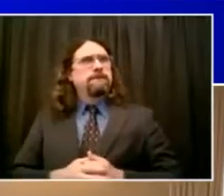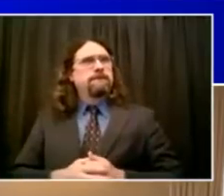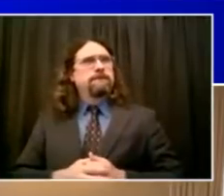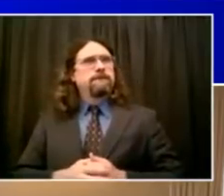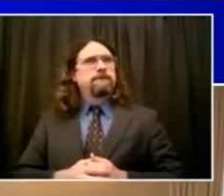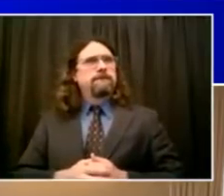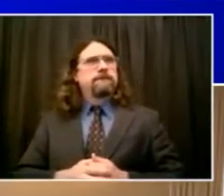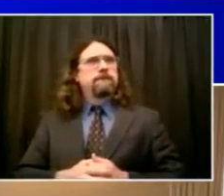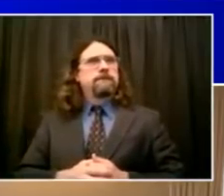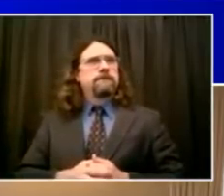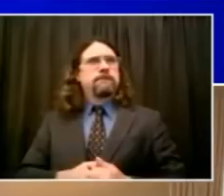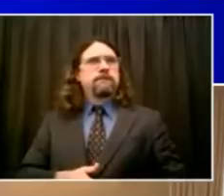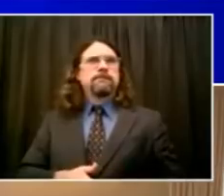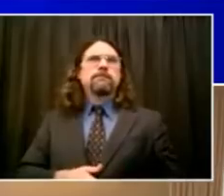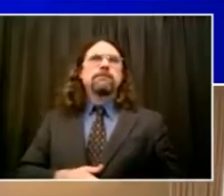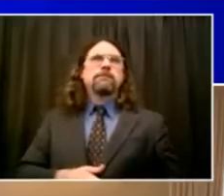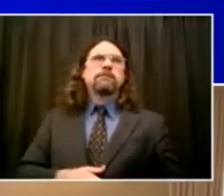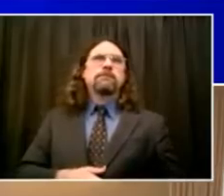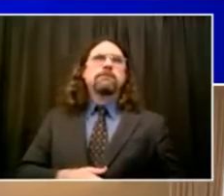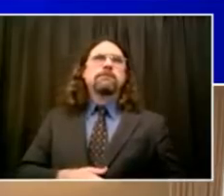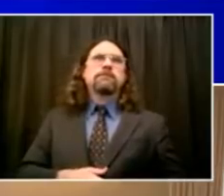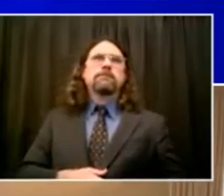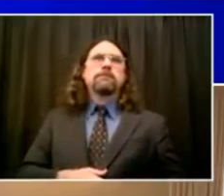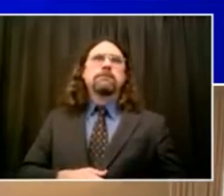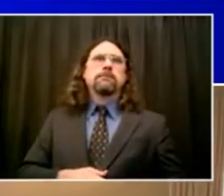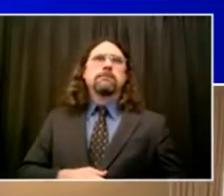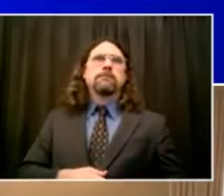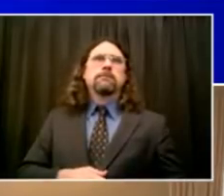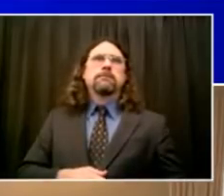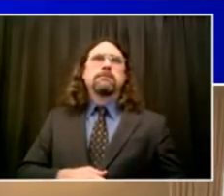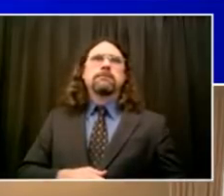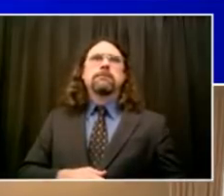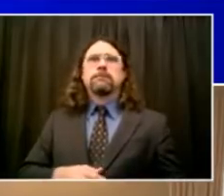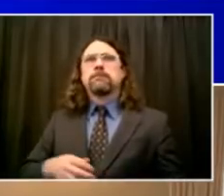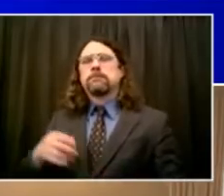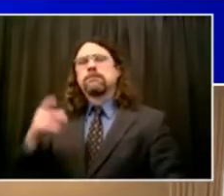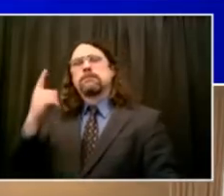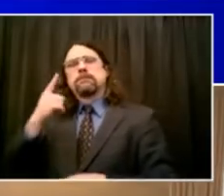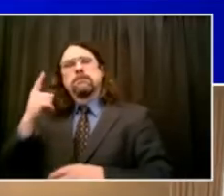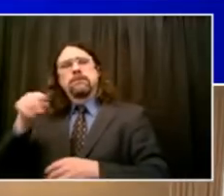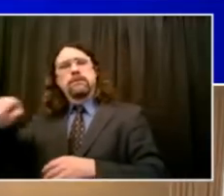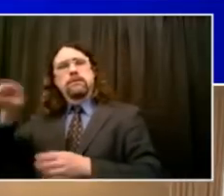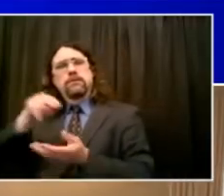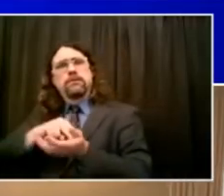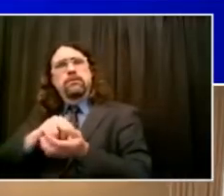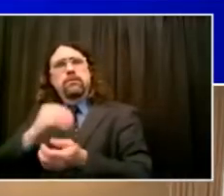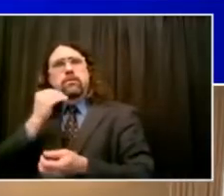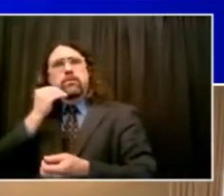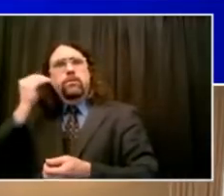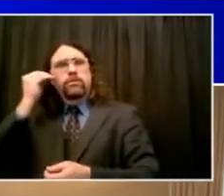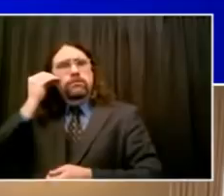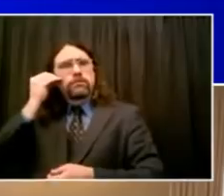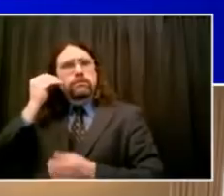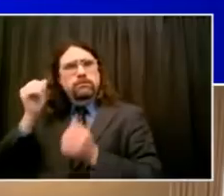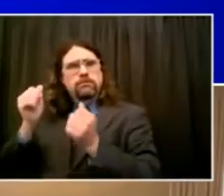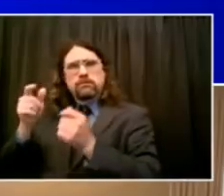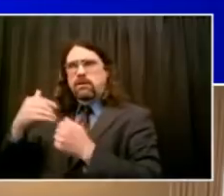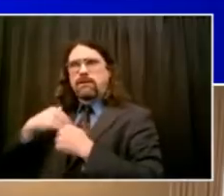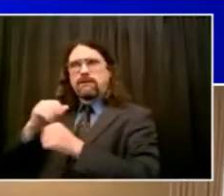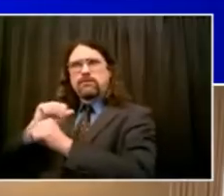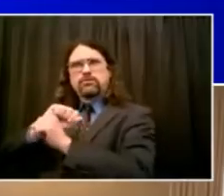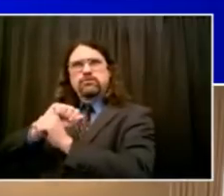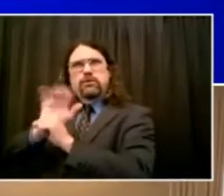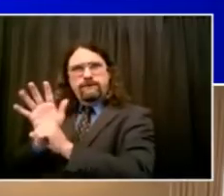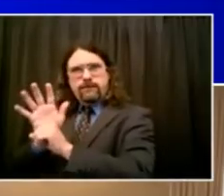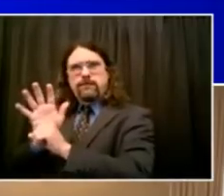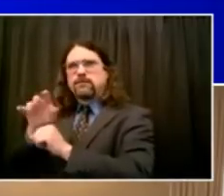of us are feeling has been magnified for so many seniors. We all have more to do. And I know the state of New